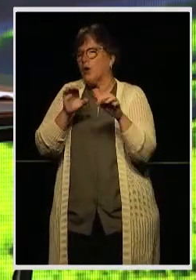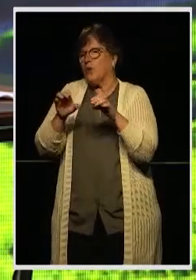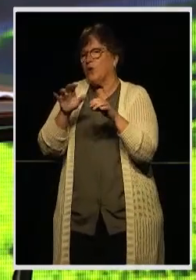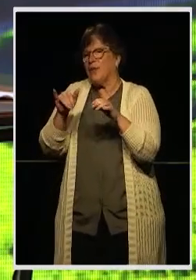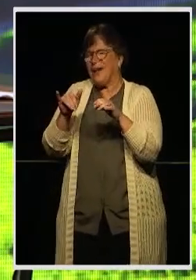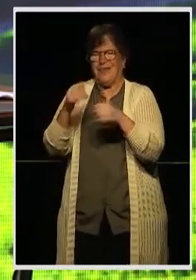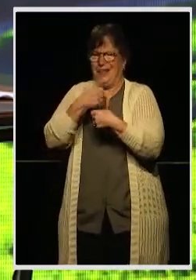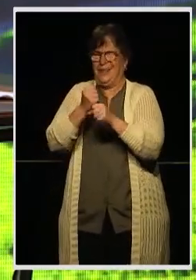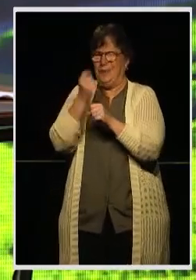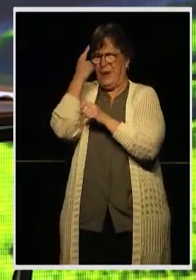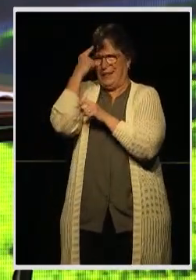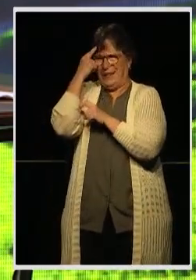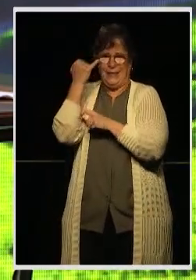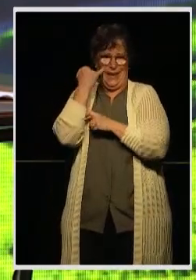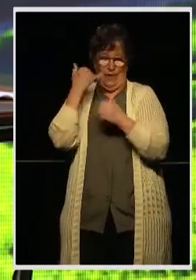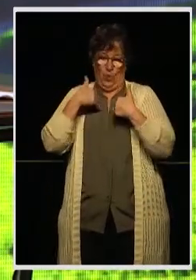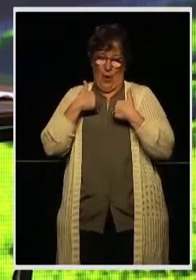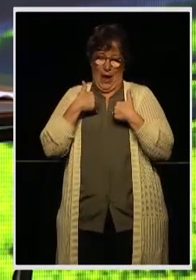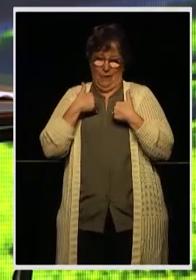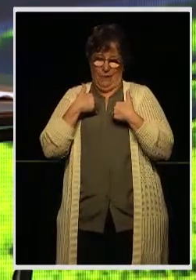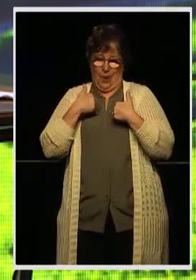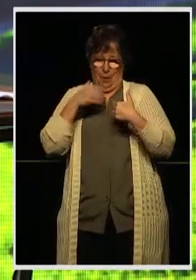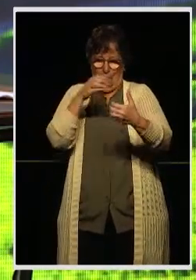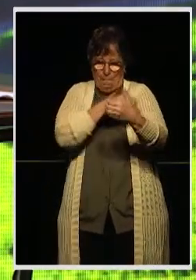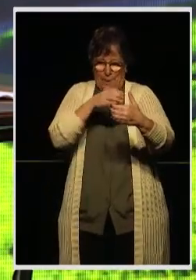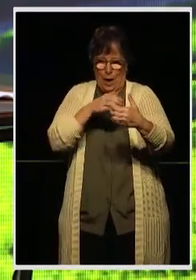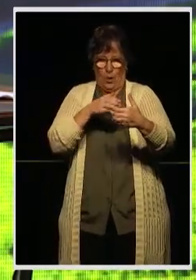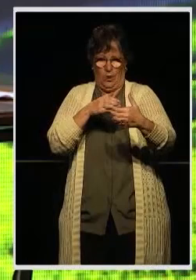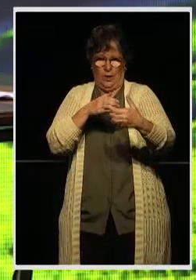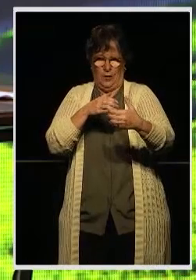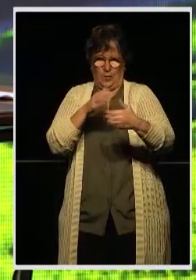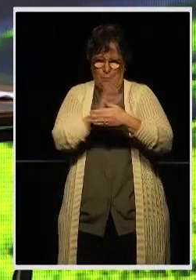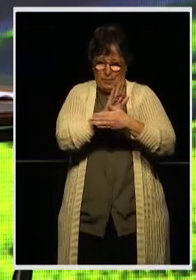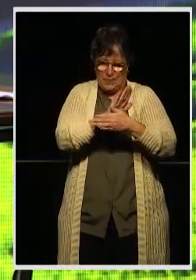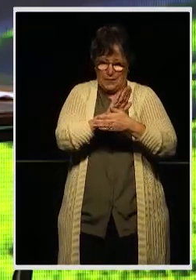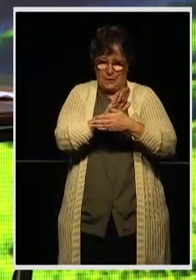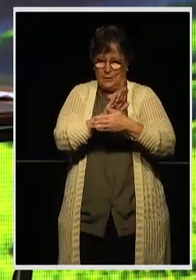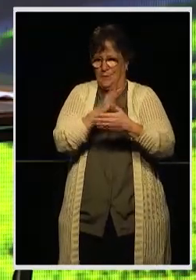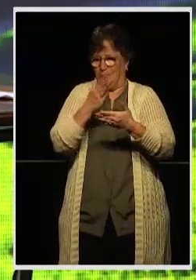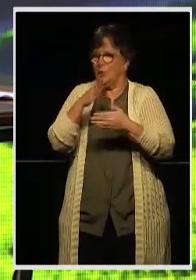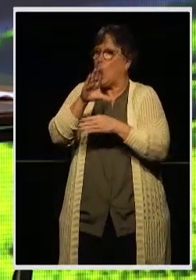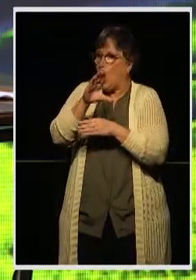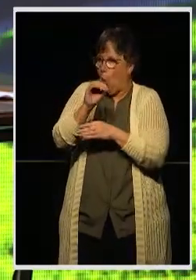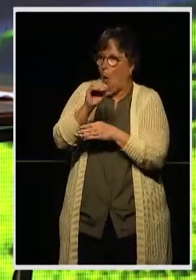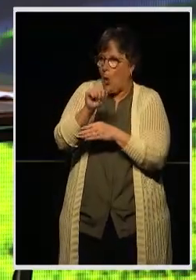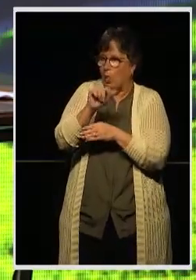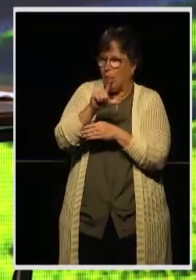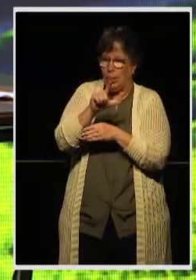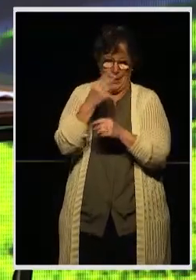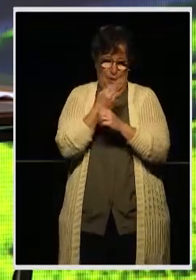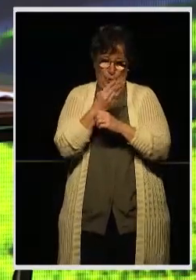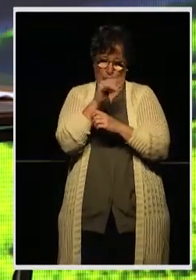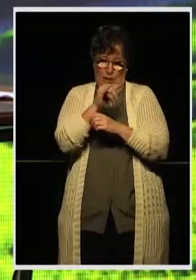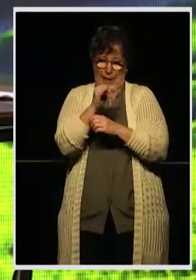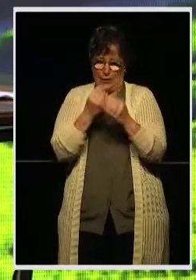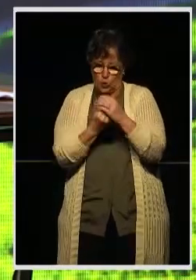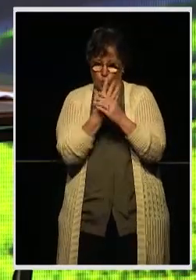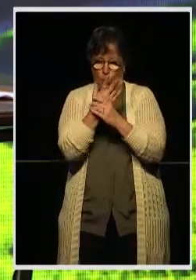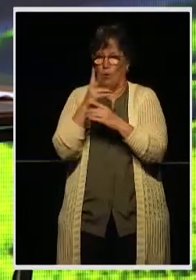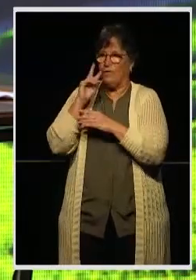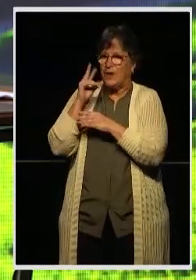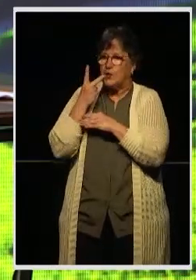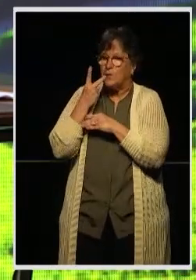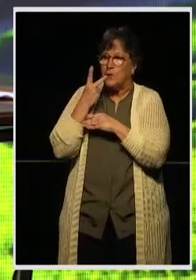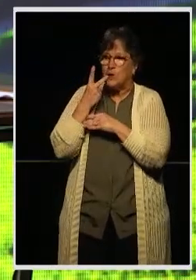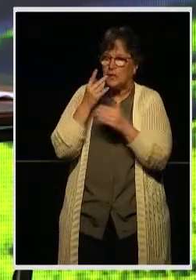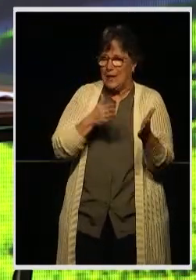doesn't make sense. Like, if you have a power plant on coal and then you use that to grow your vegetables, then obviously the life cycle analysis, the